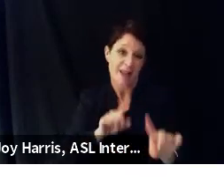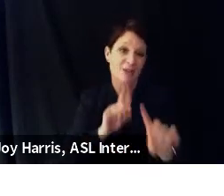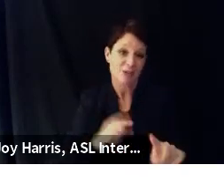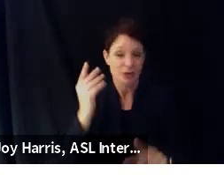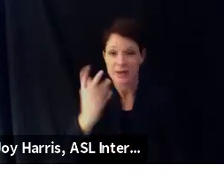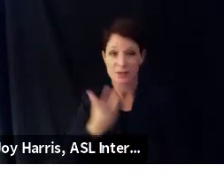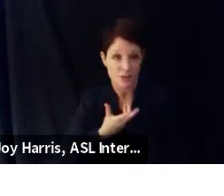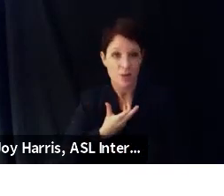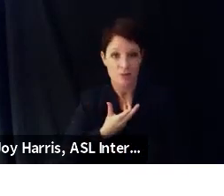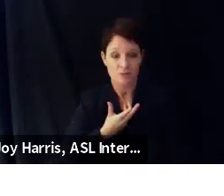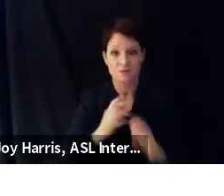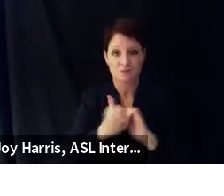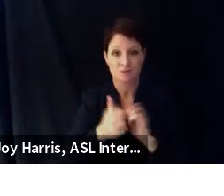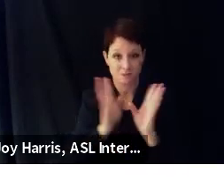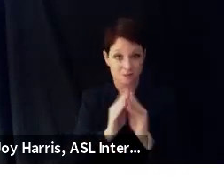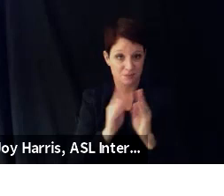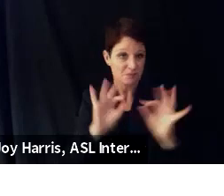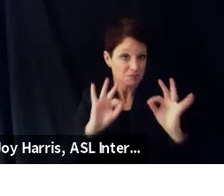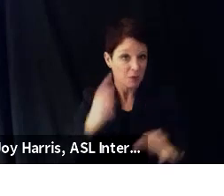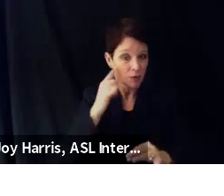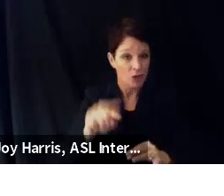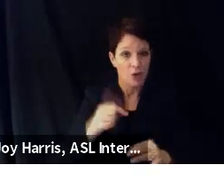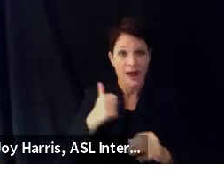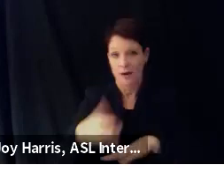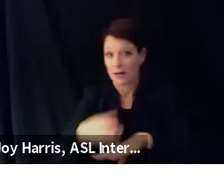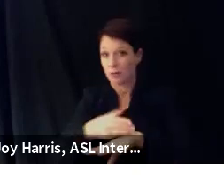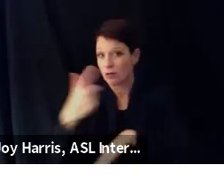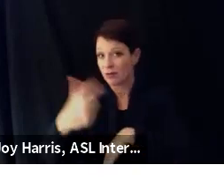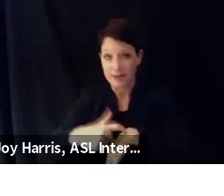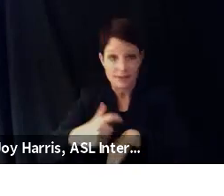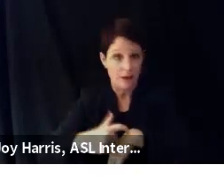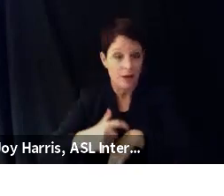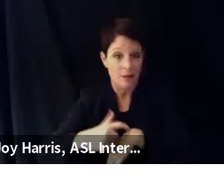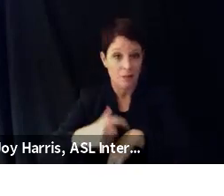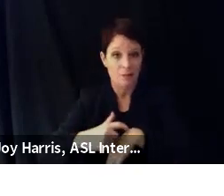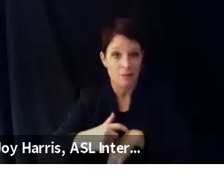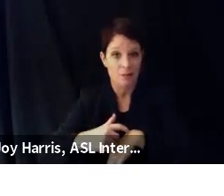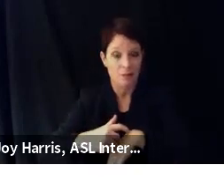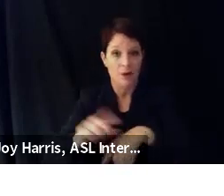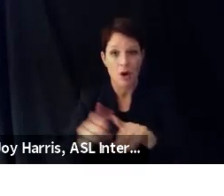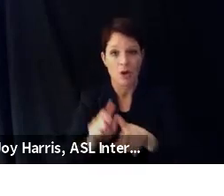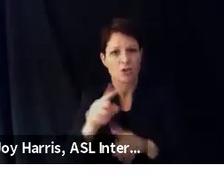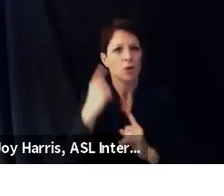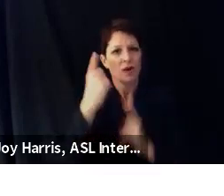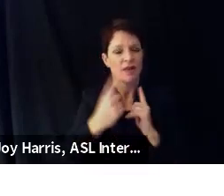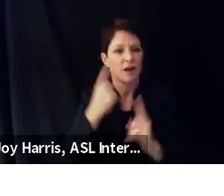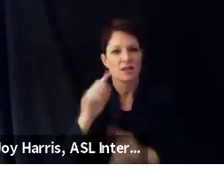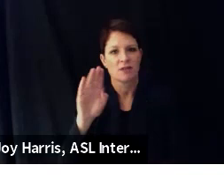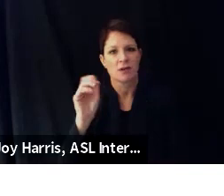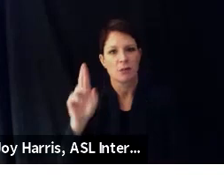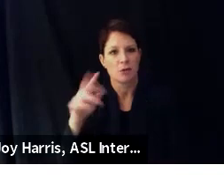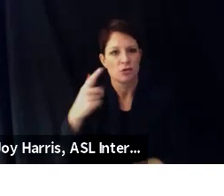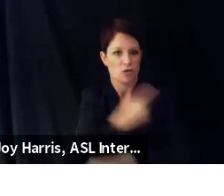let us know how the session went for you, if there's anything we can do better, and kind of also what your thoughts are on booster shots at this